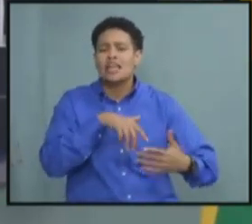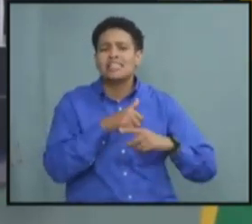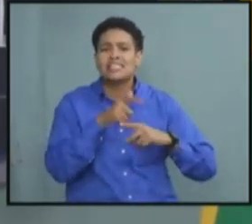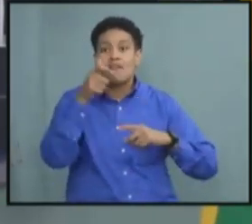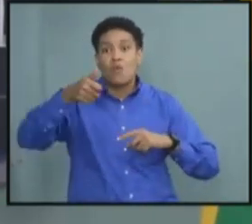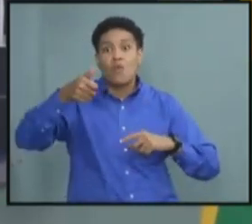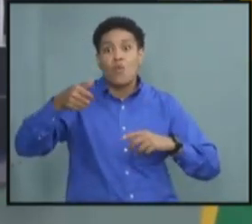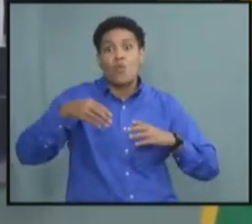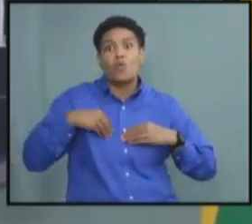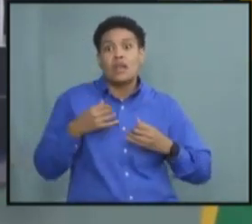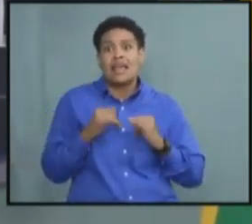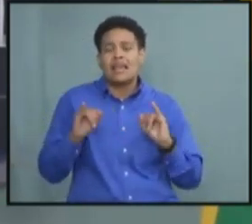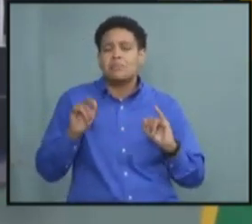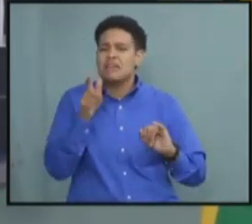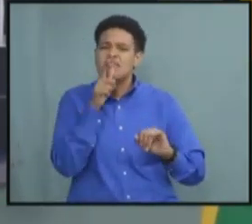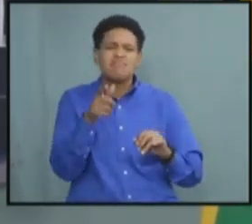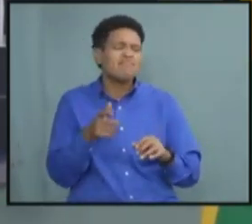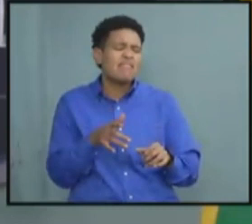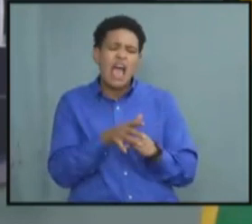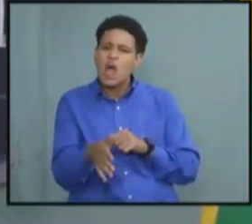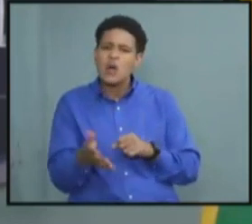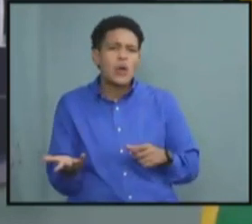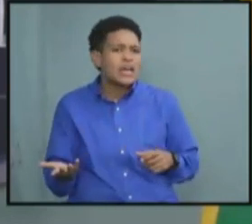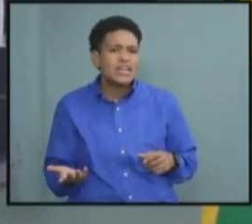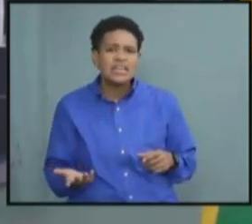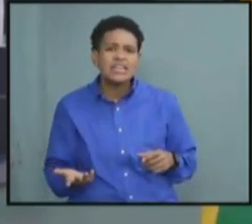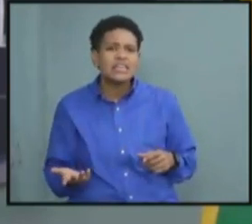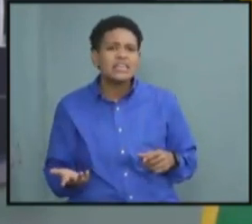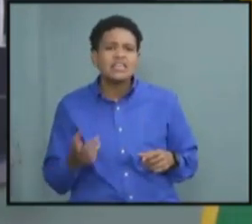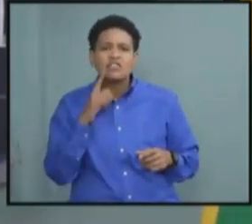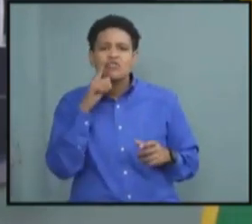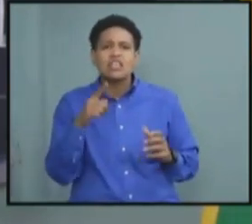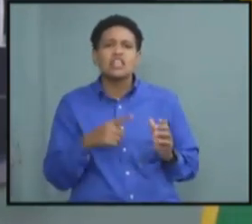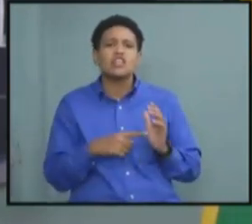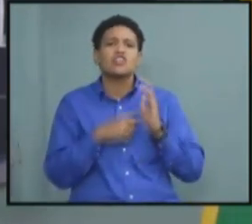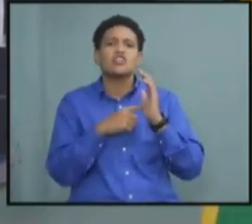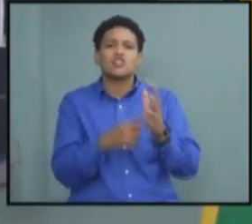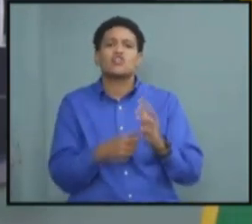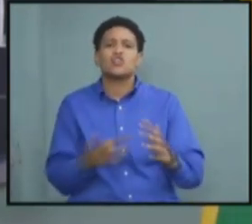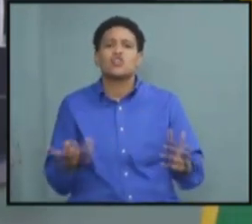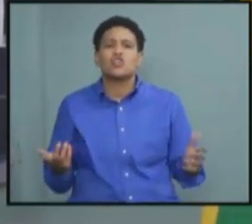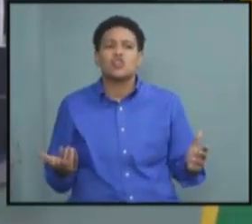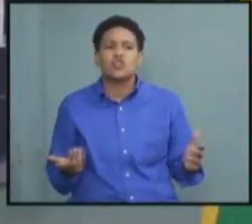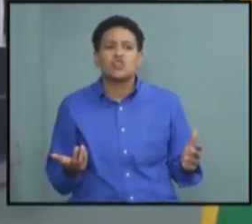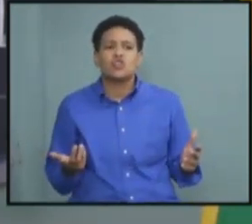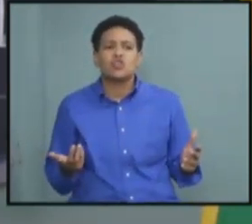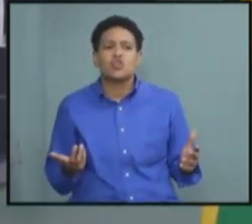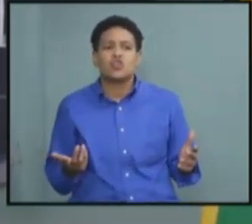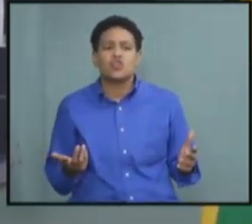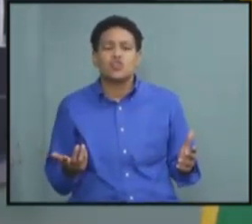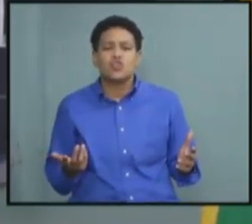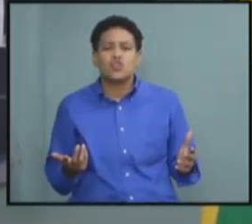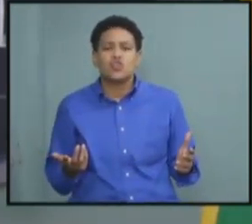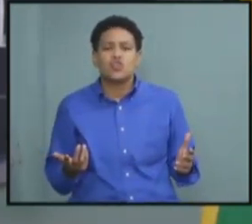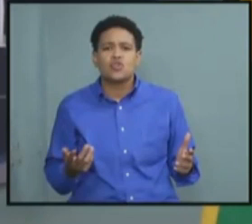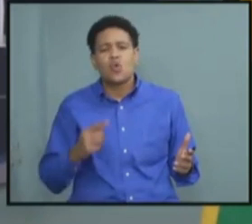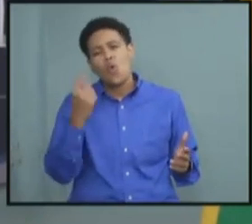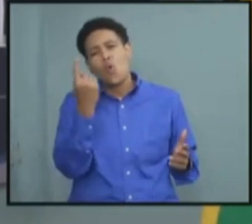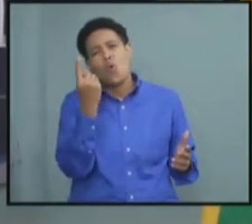their own is inadequate. As it was shown, where only